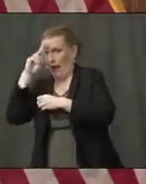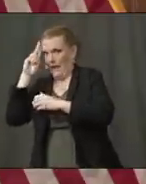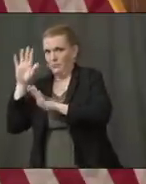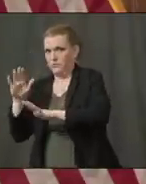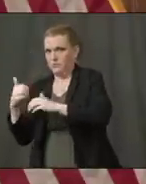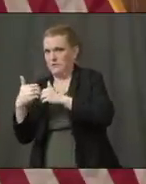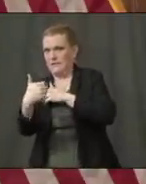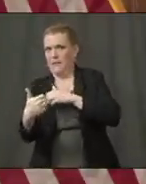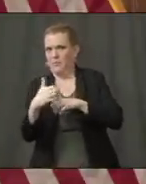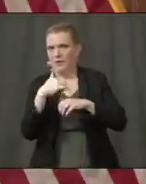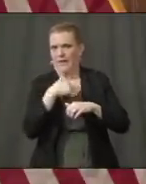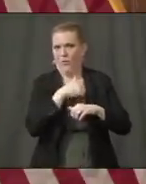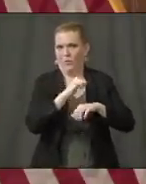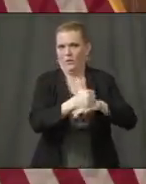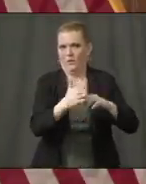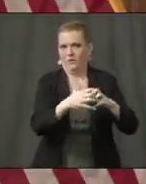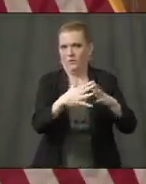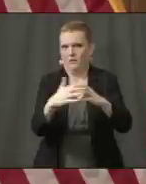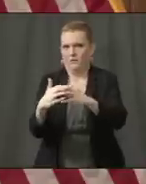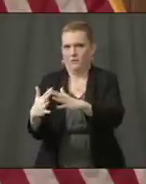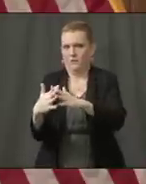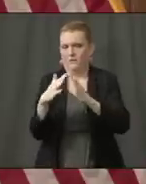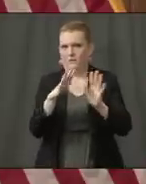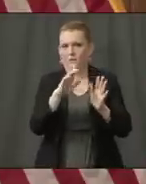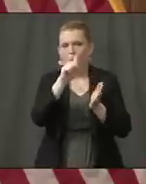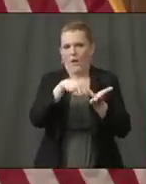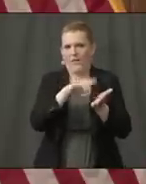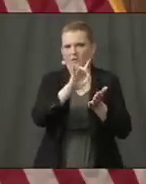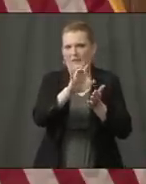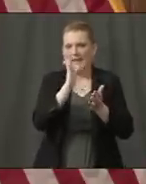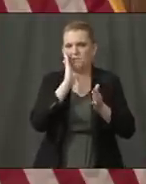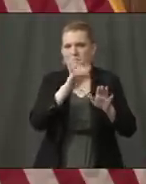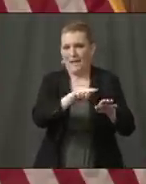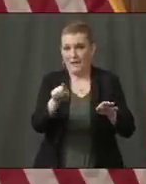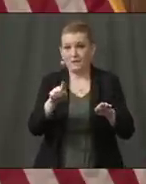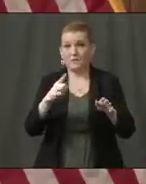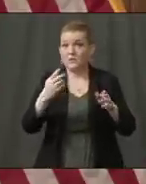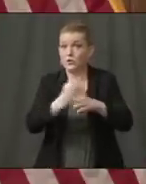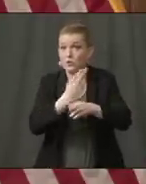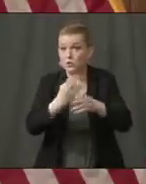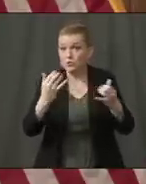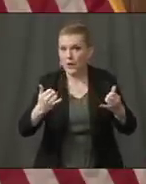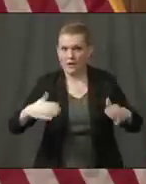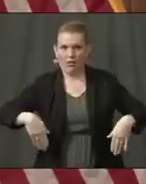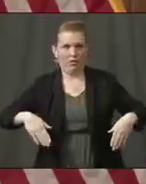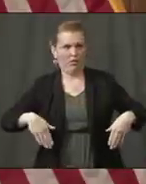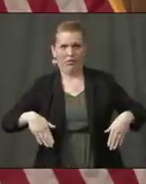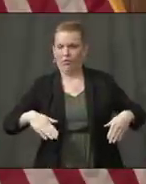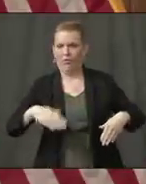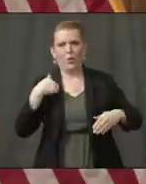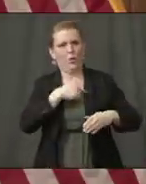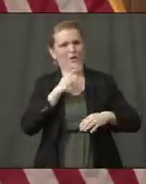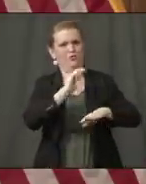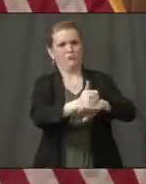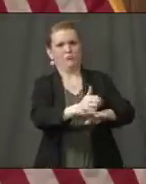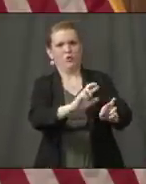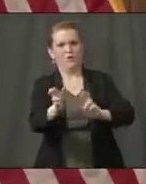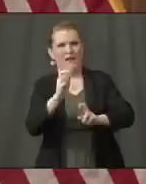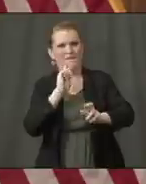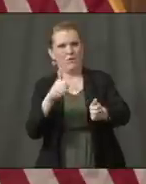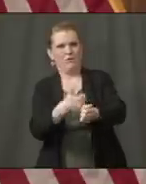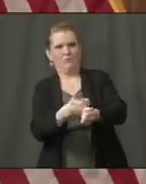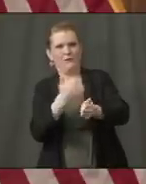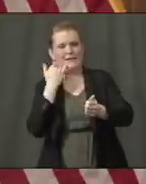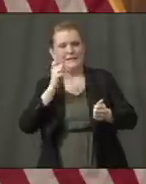of that capacity is in use at this time. It is all there in case we need it. However, even within the four walls of our